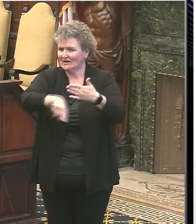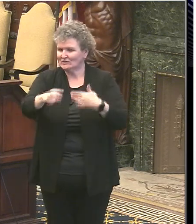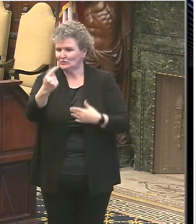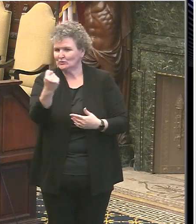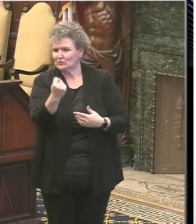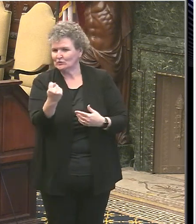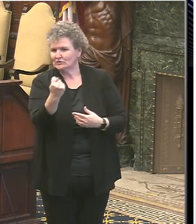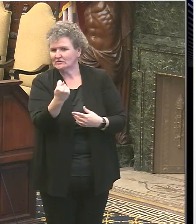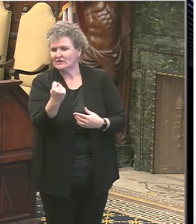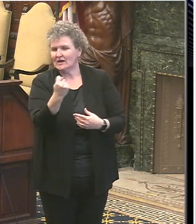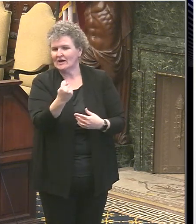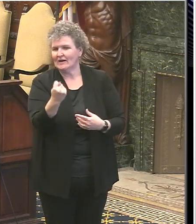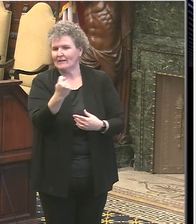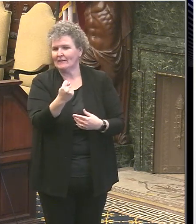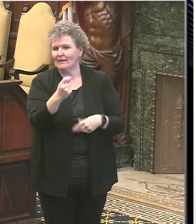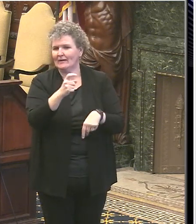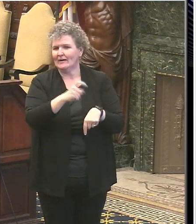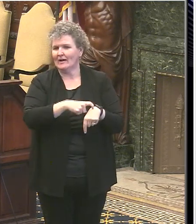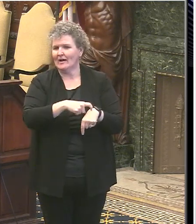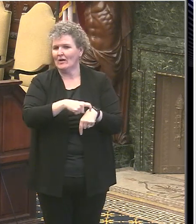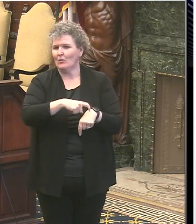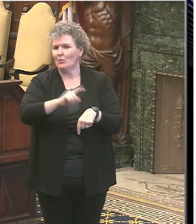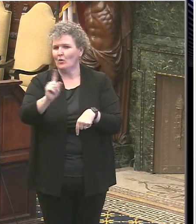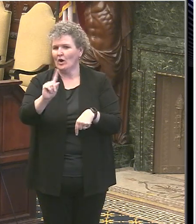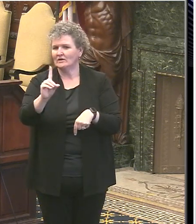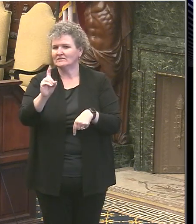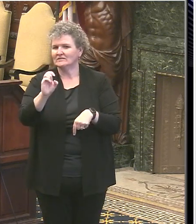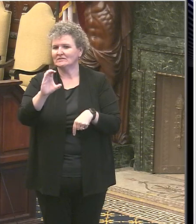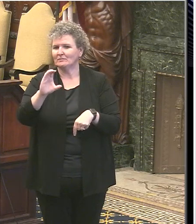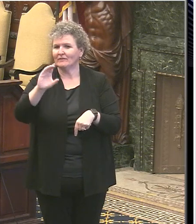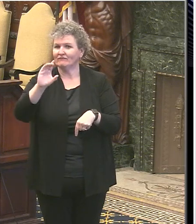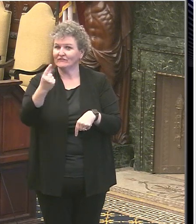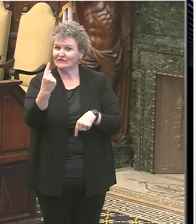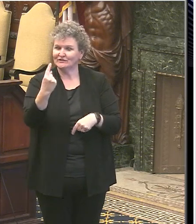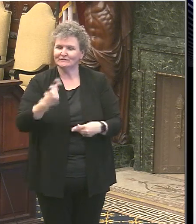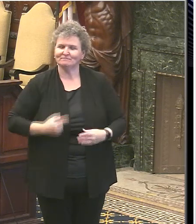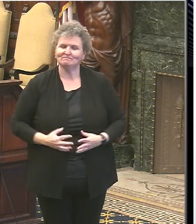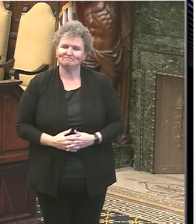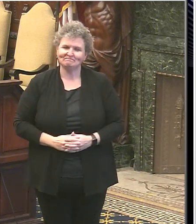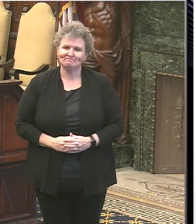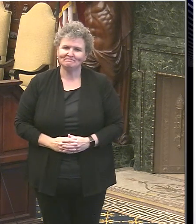on December 1st. Thank you.